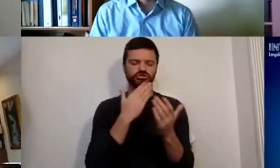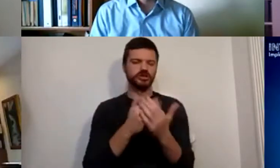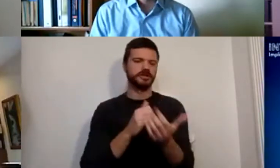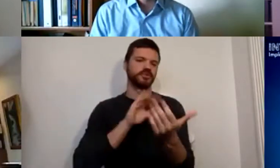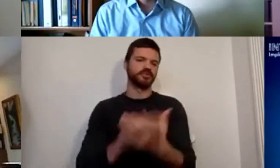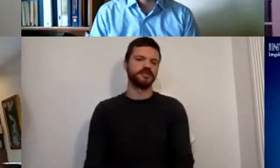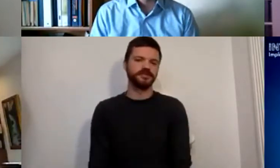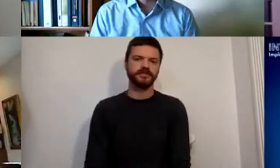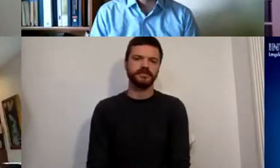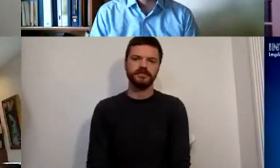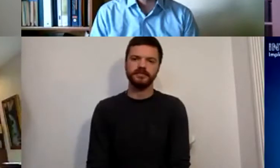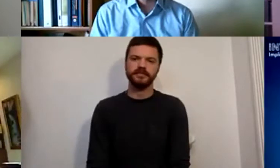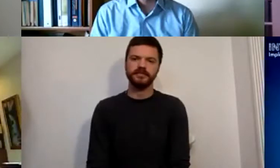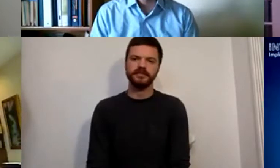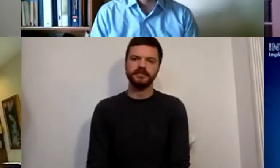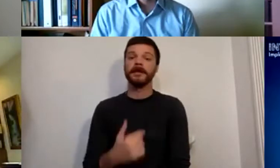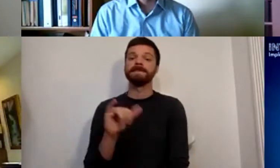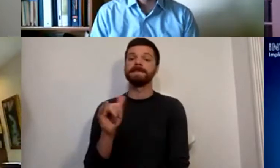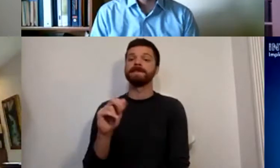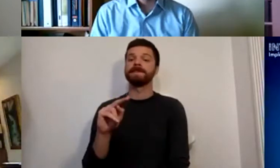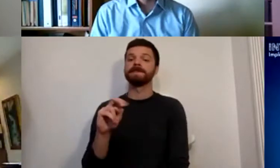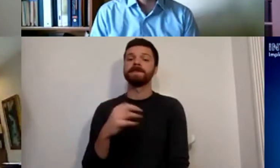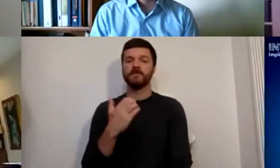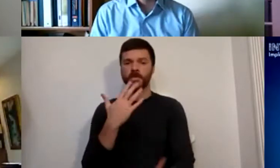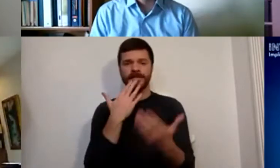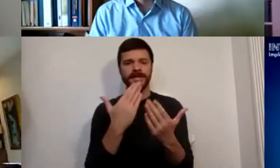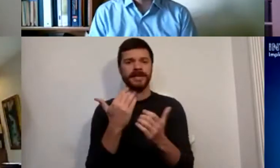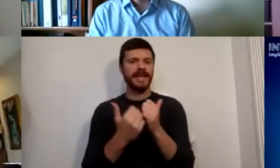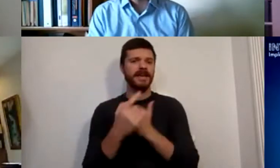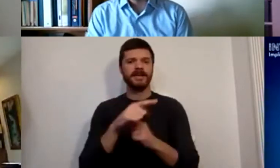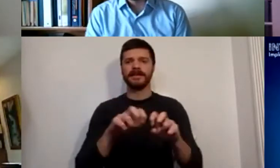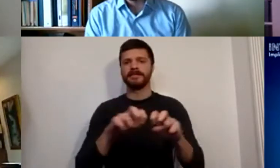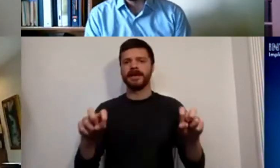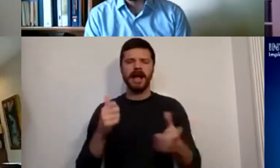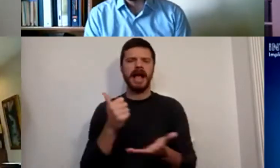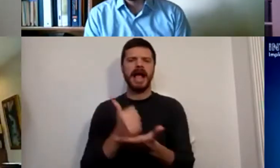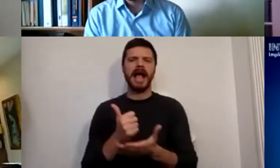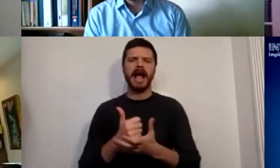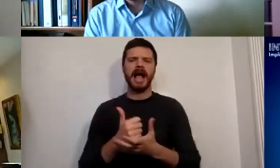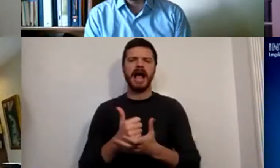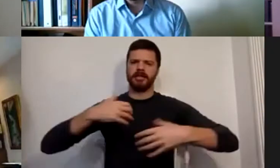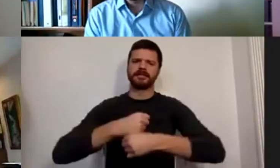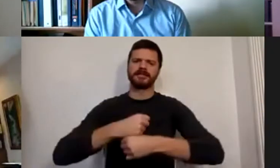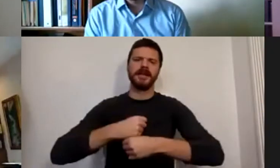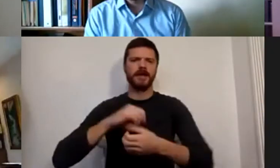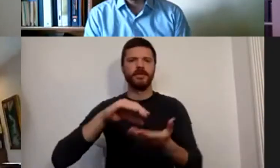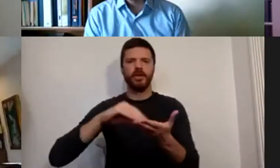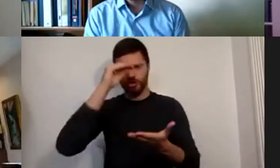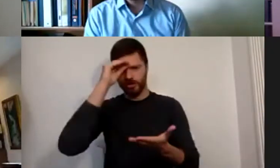Well, I want to thank everyone for this panel. It really helped consolidate the learning, I think, and